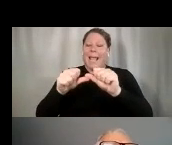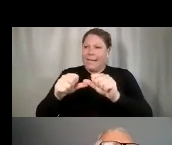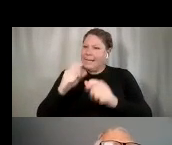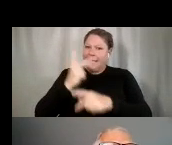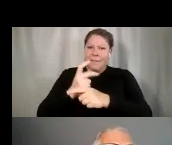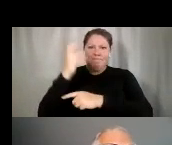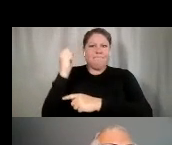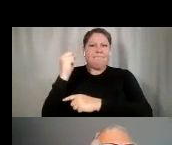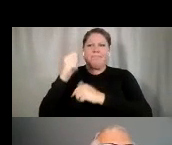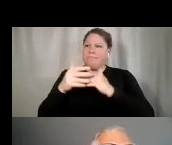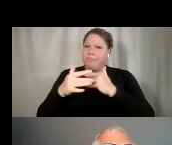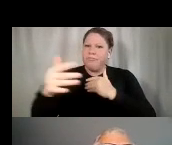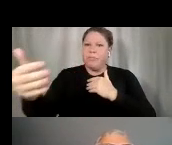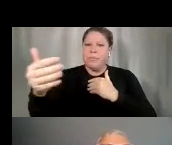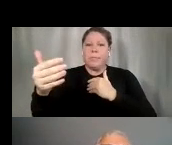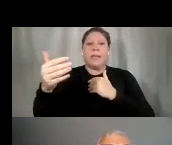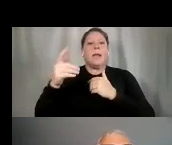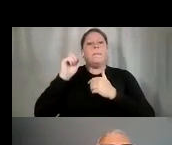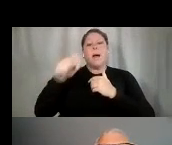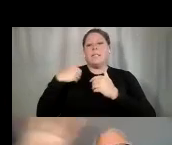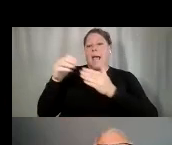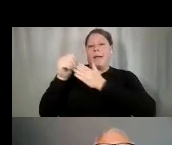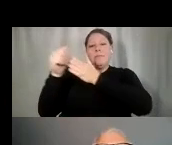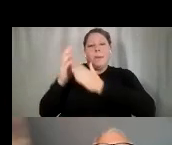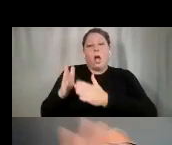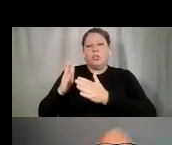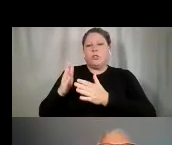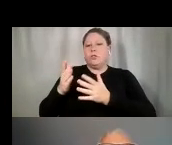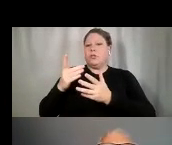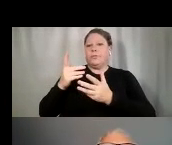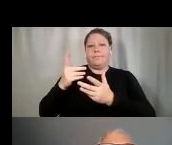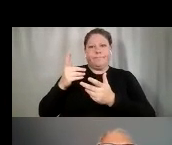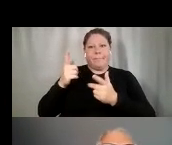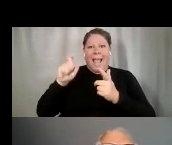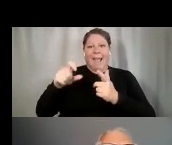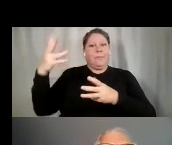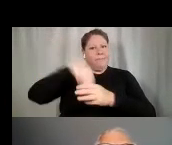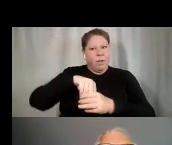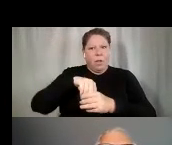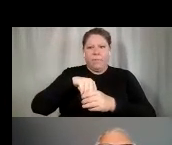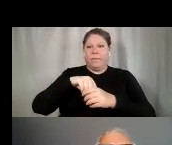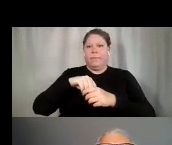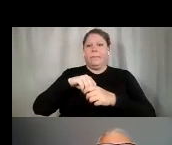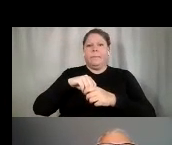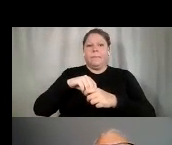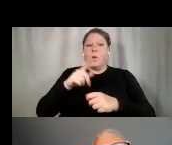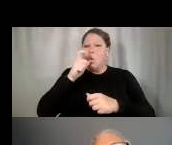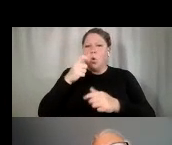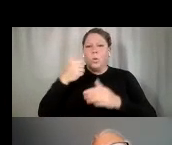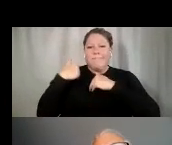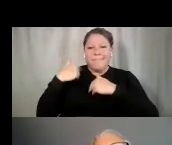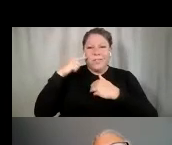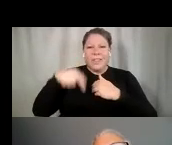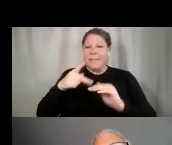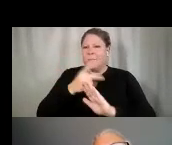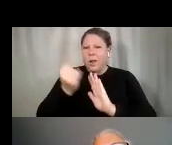have engagement from our sponsors, whoever owns who has accountability for the process, who has